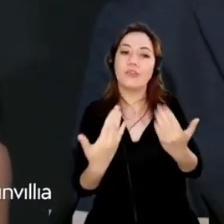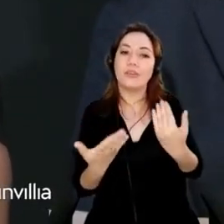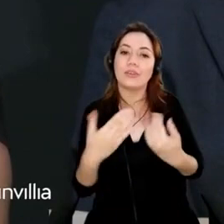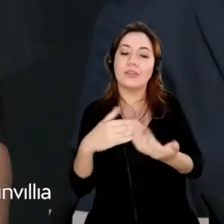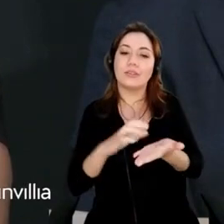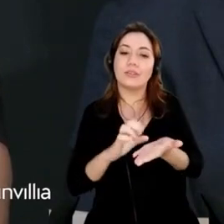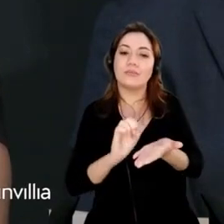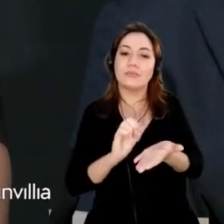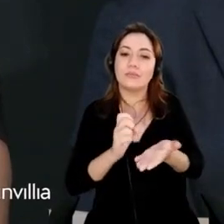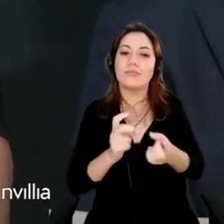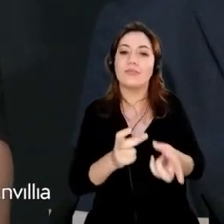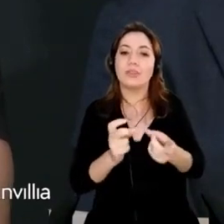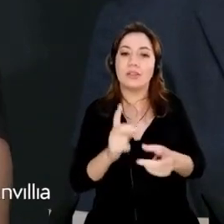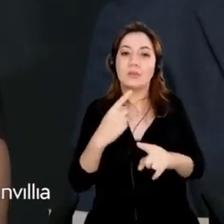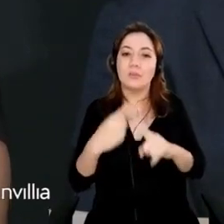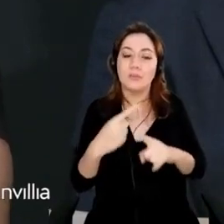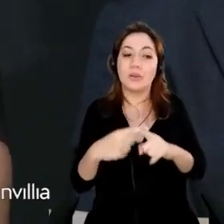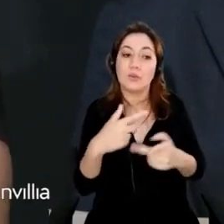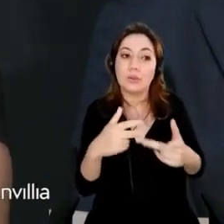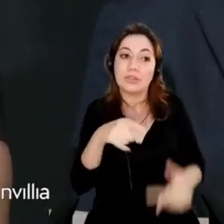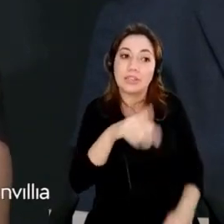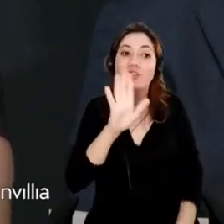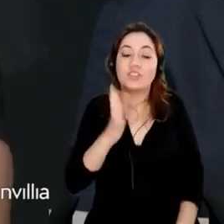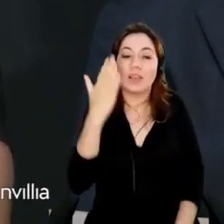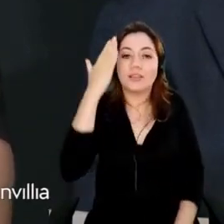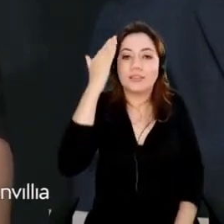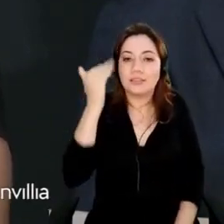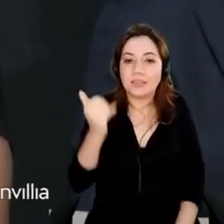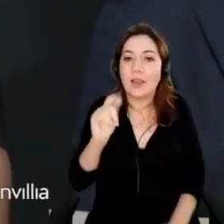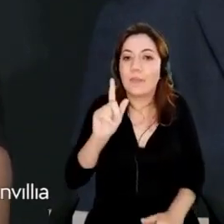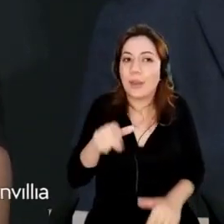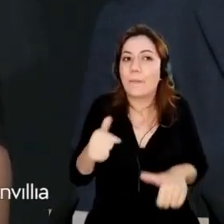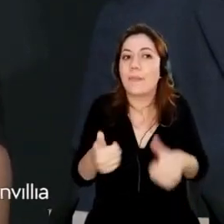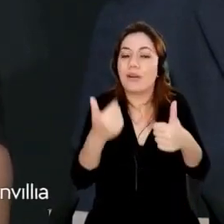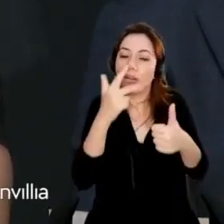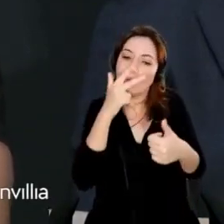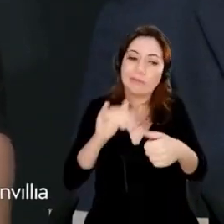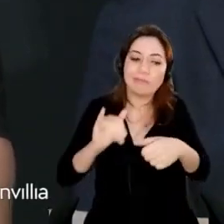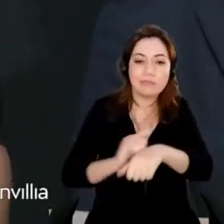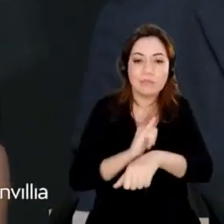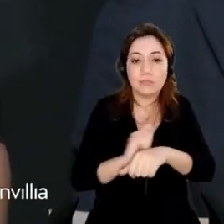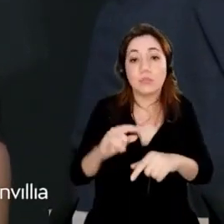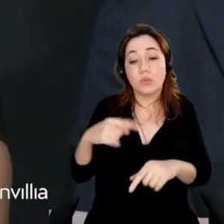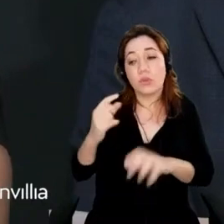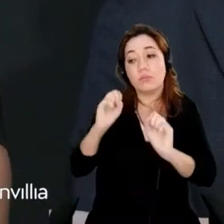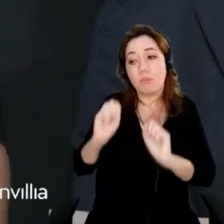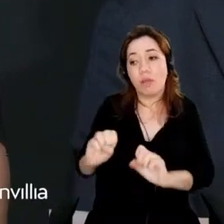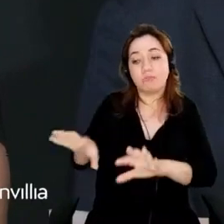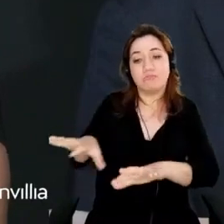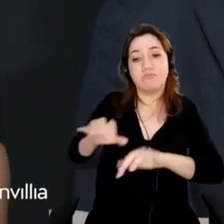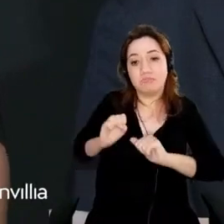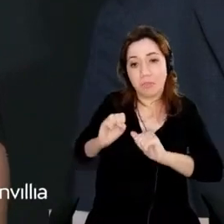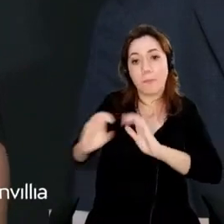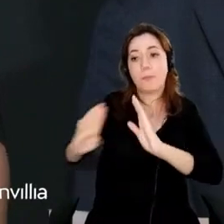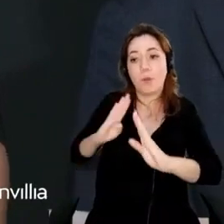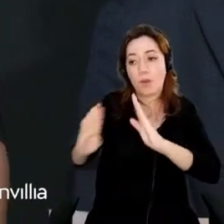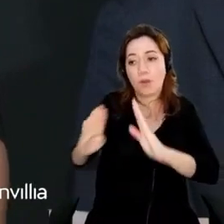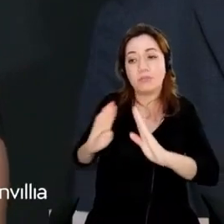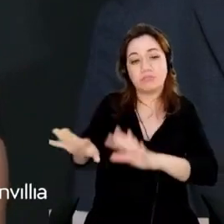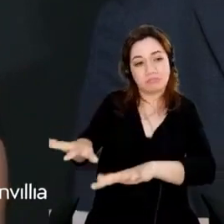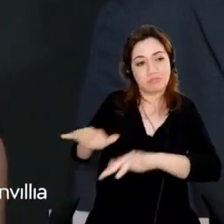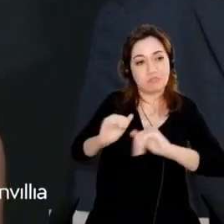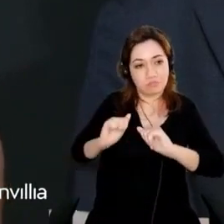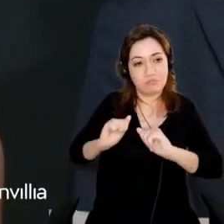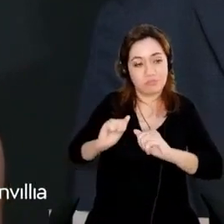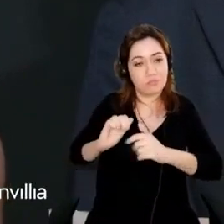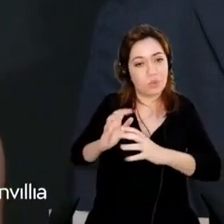better. And we can try to mimic bots, but the customer likes to be, sorry for